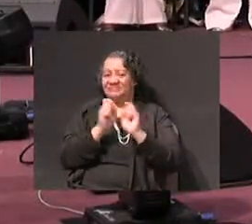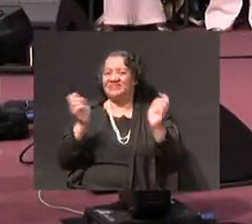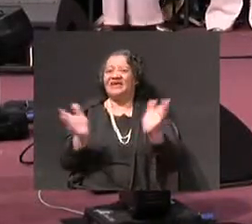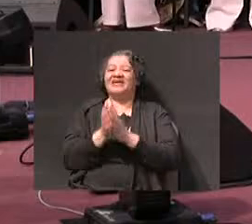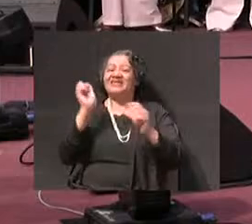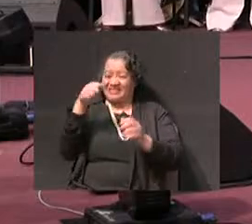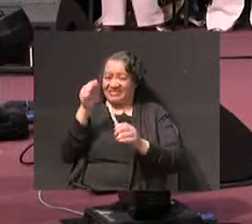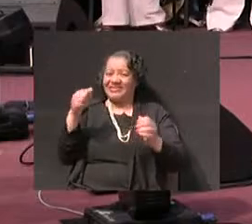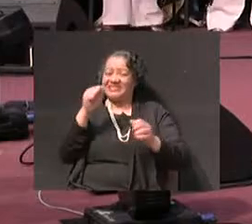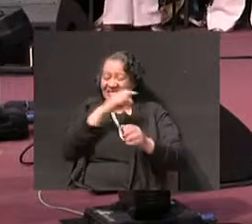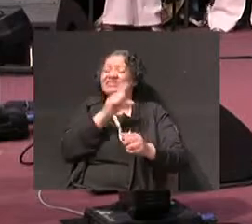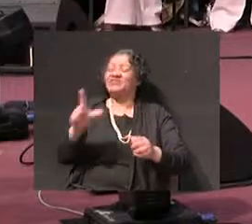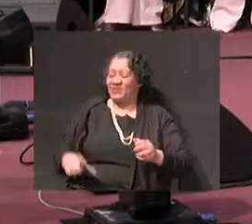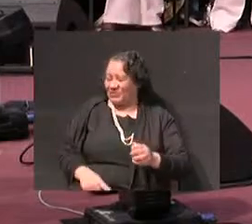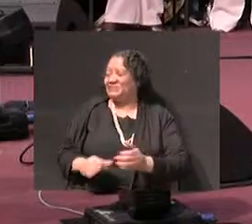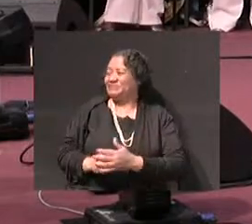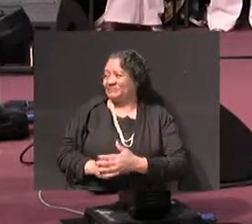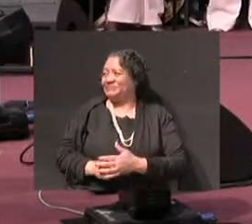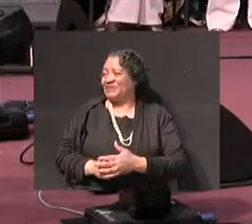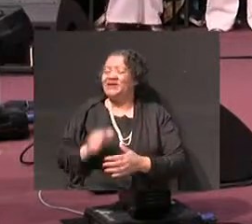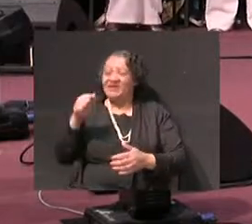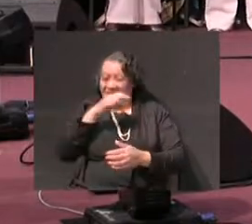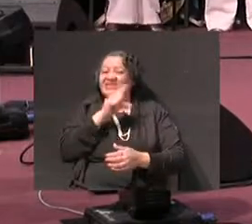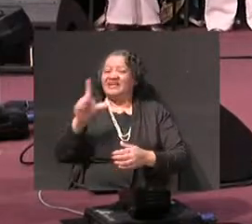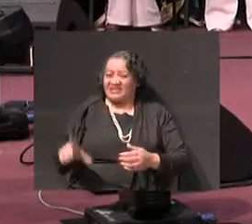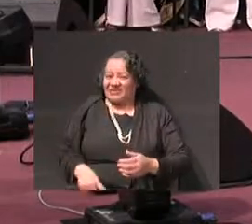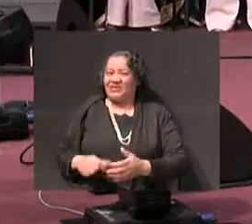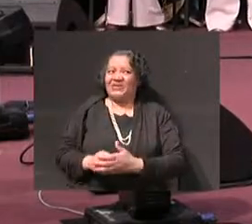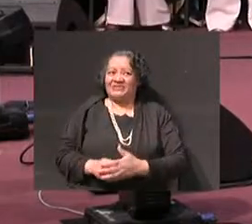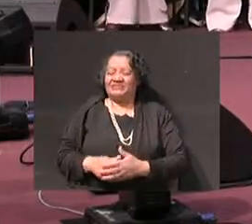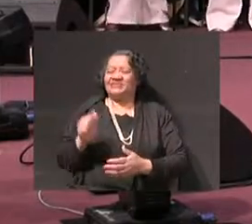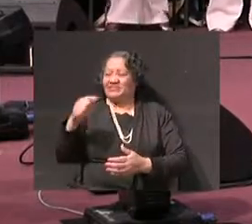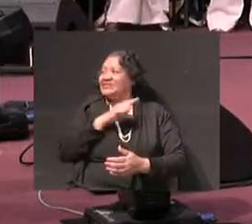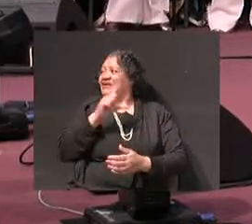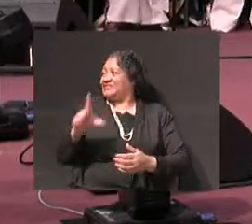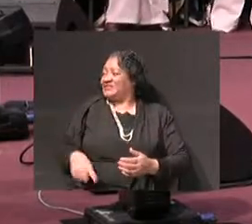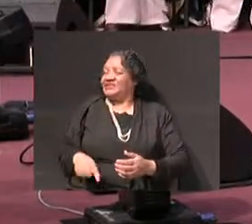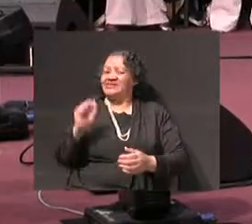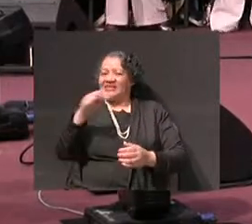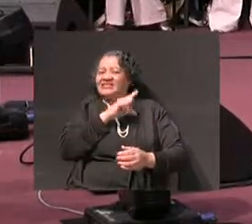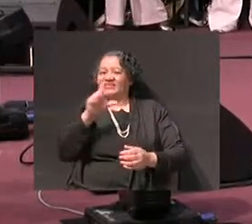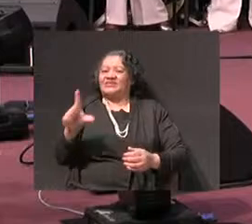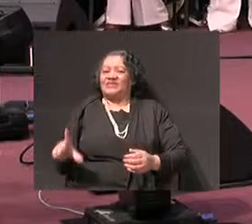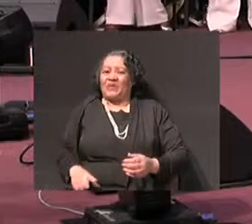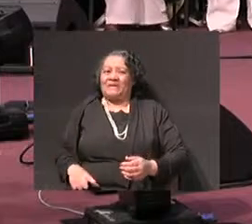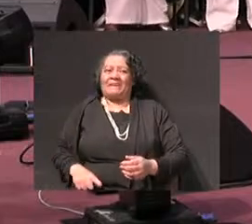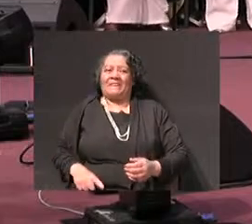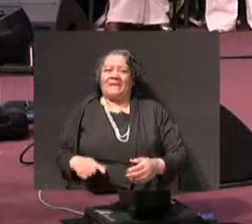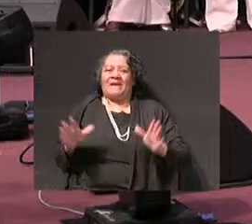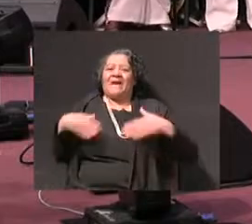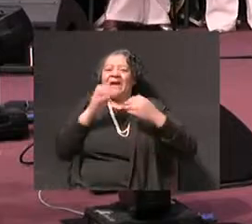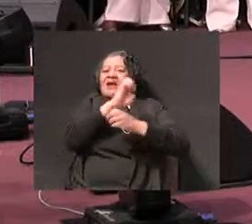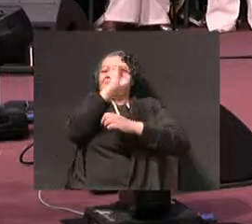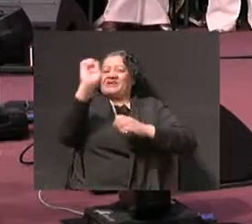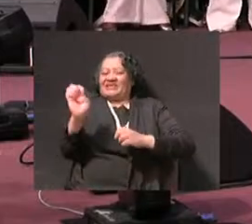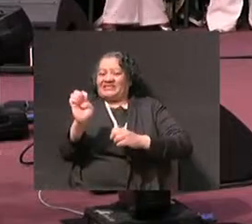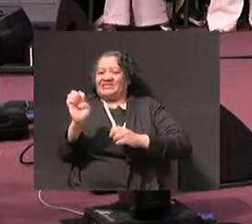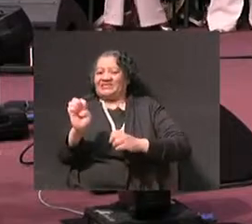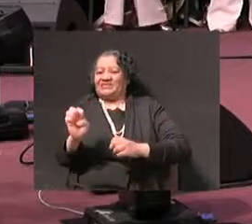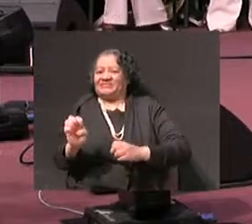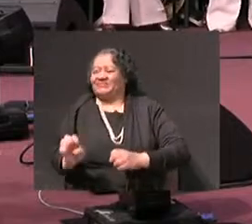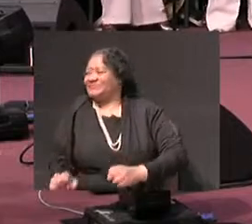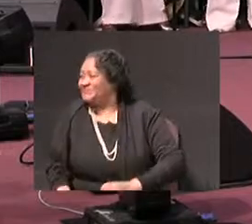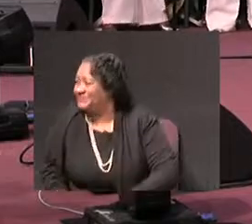Holly, yes, Lord. Yes, Lord. Yes, Lord. Happy Easter.